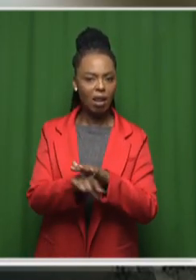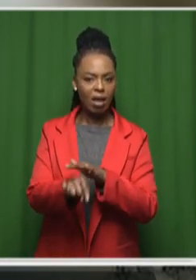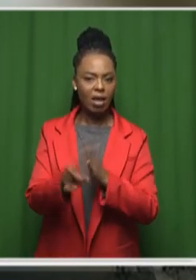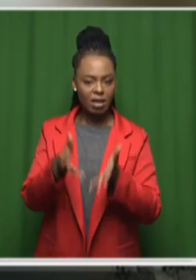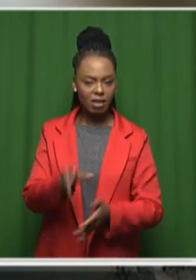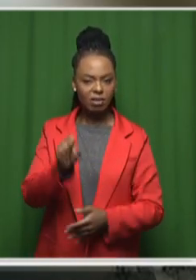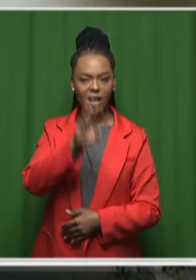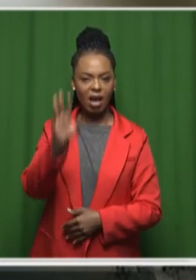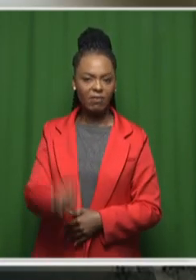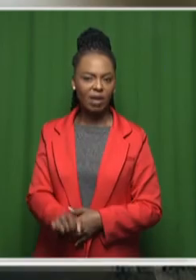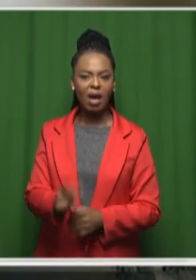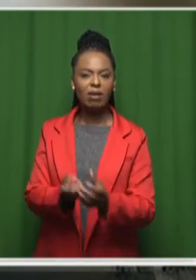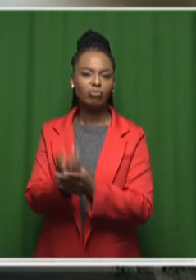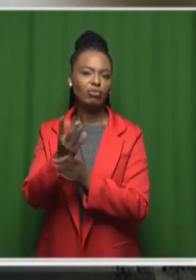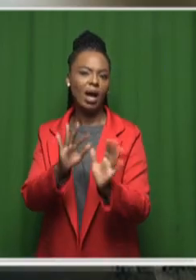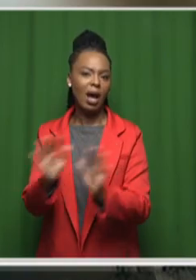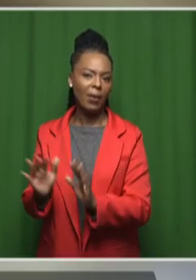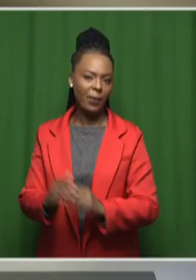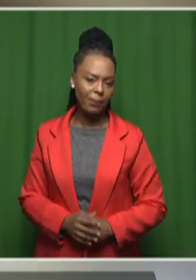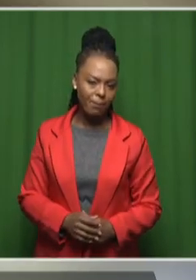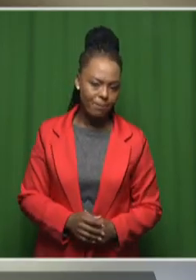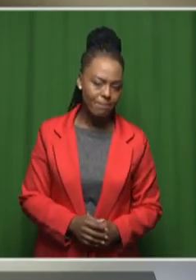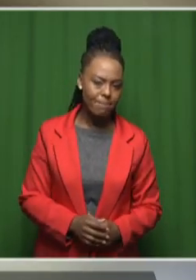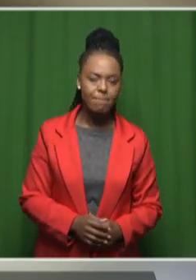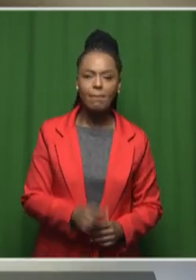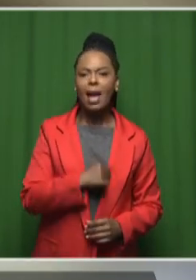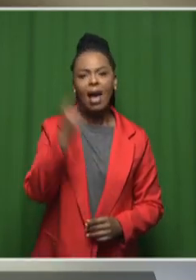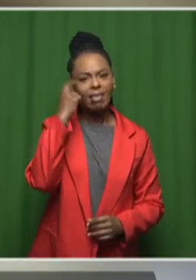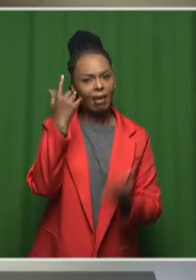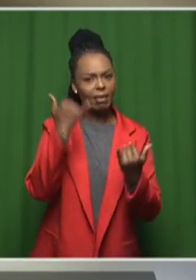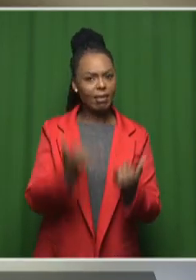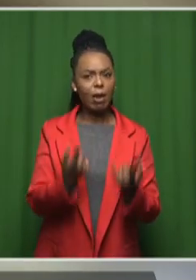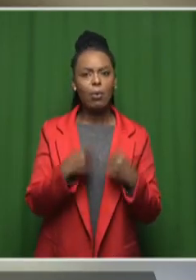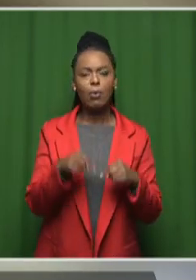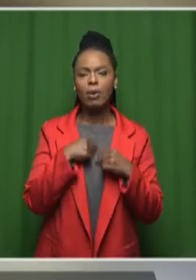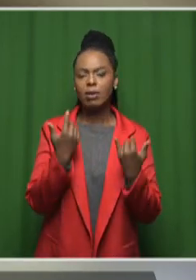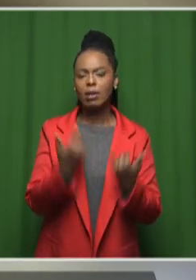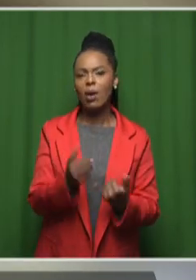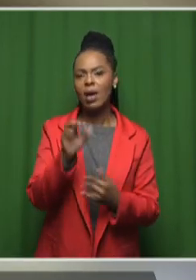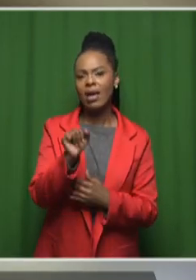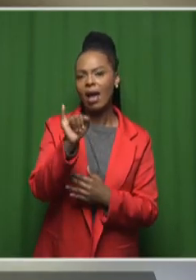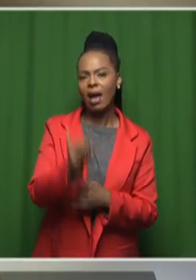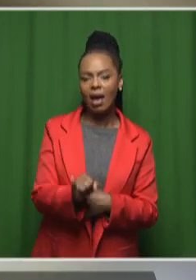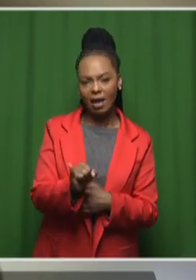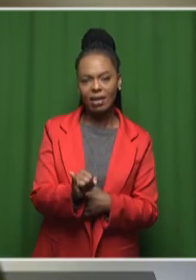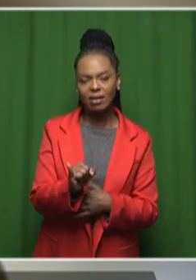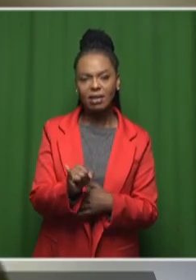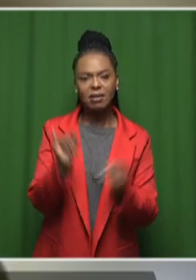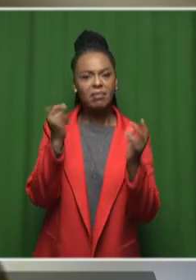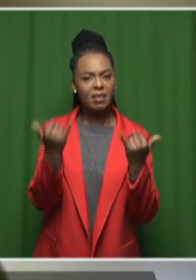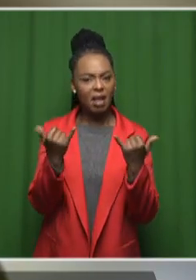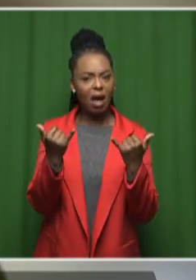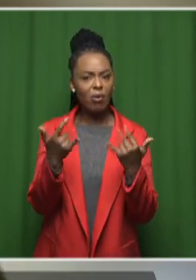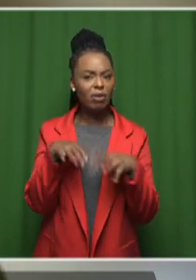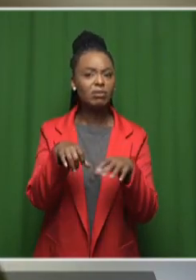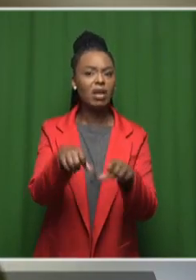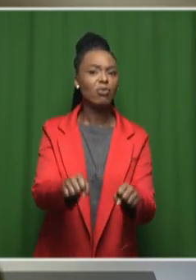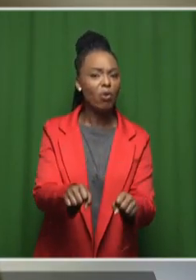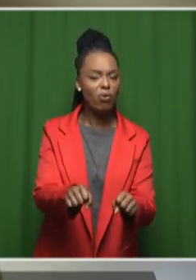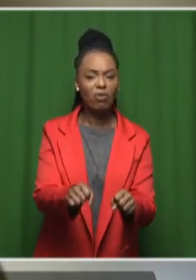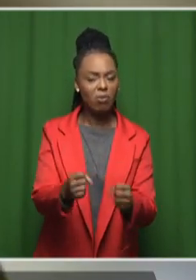I think the ultimate goal is we are in a current AI revolution. AI is taking over. AI is